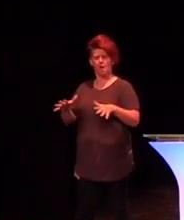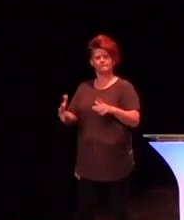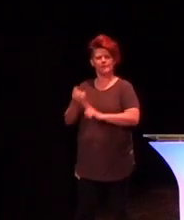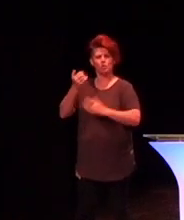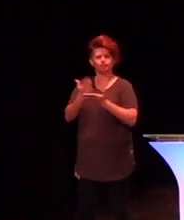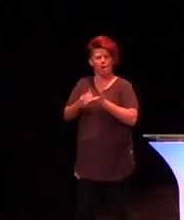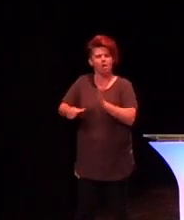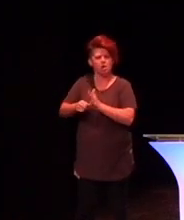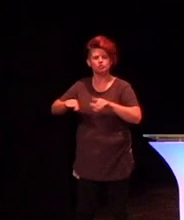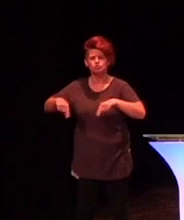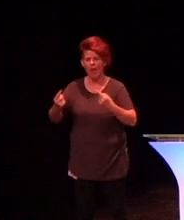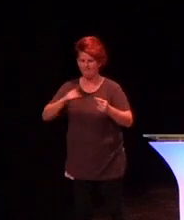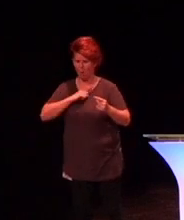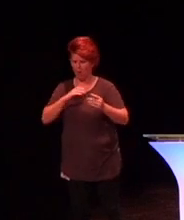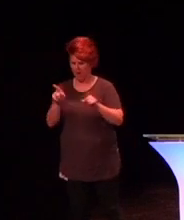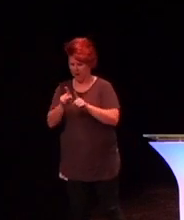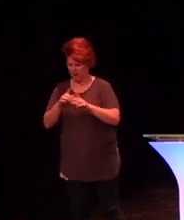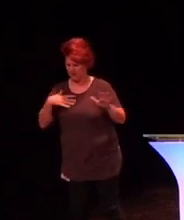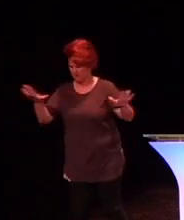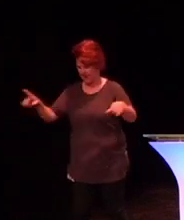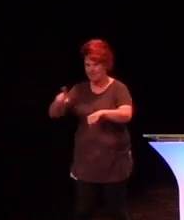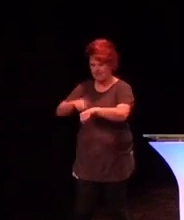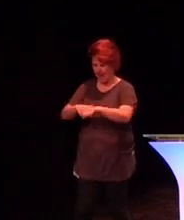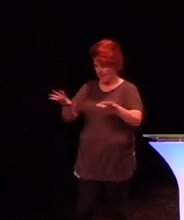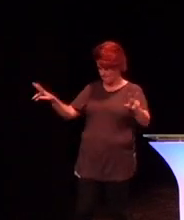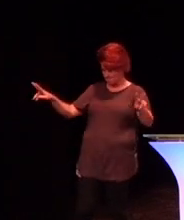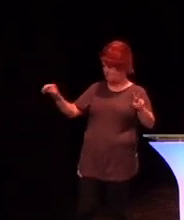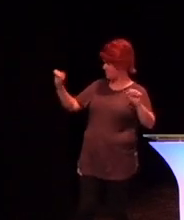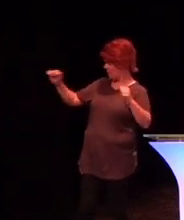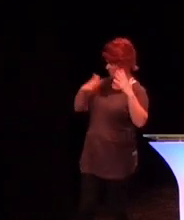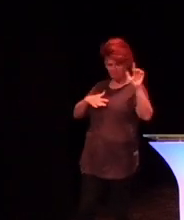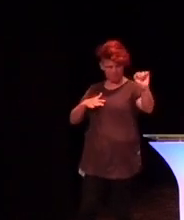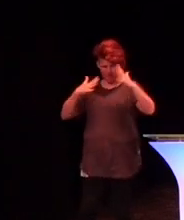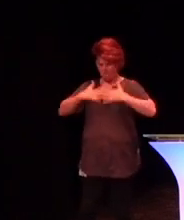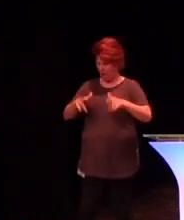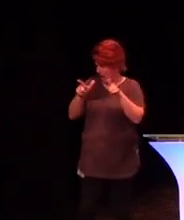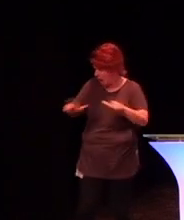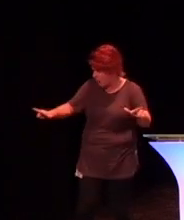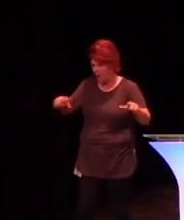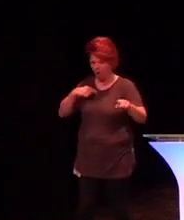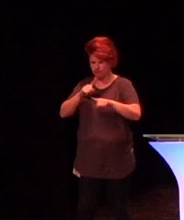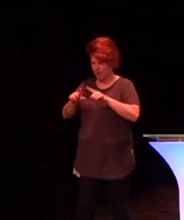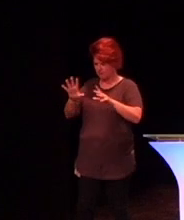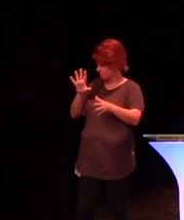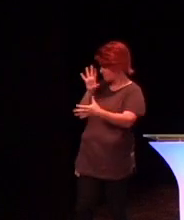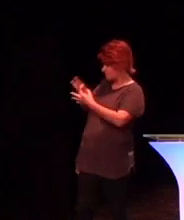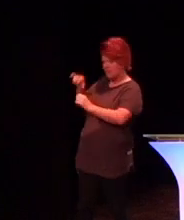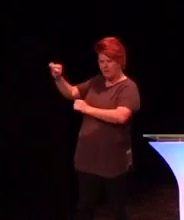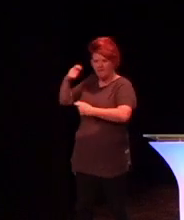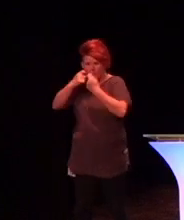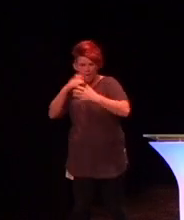was a challenge. We decided to deal with it within the performance team itself. And you know, it's an issue in regards to working out and reading